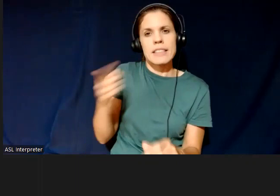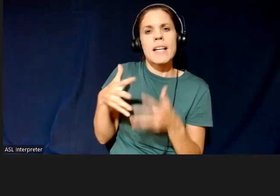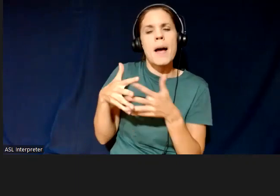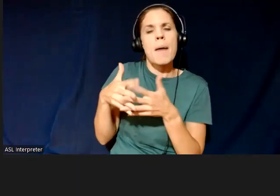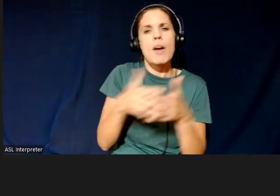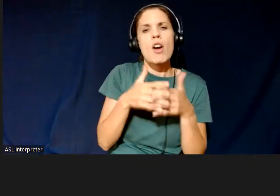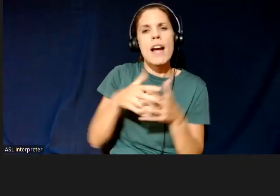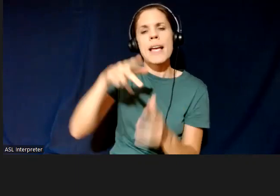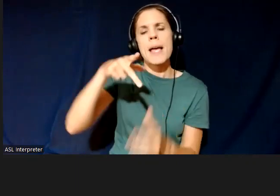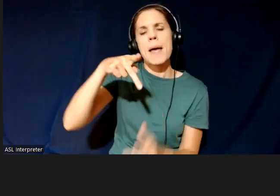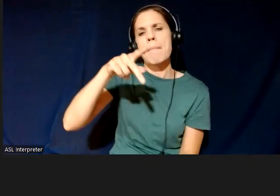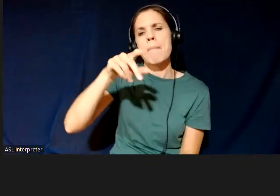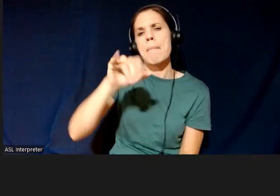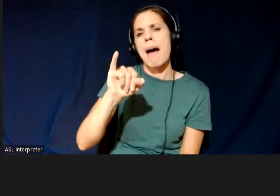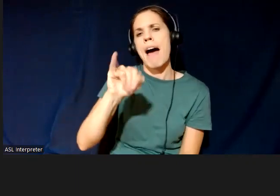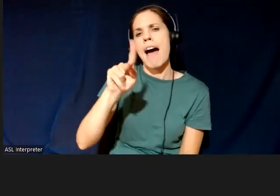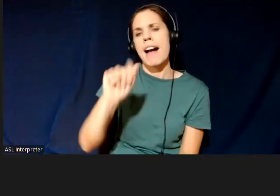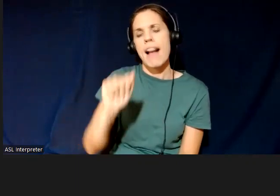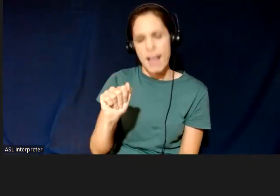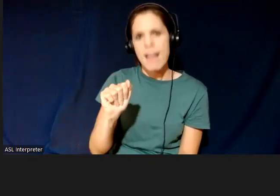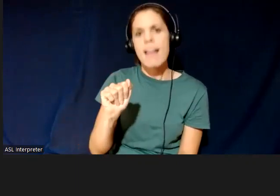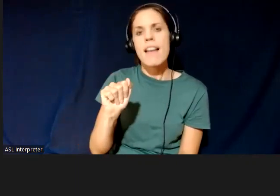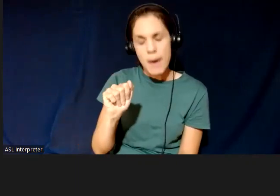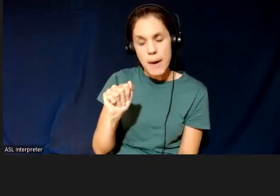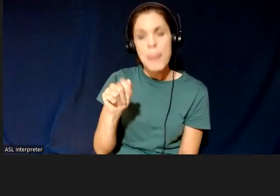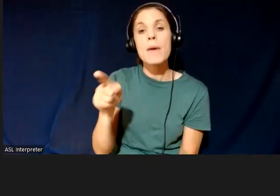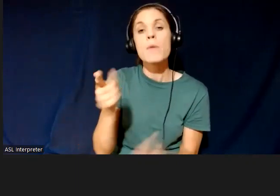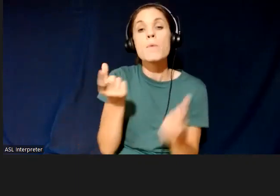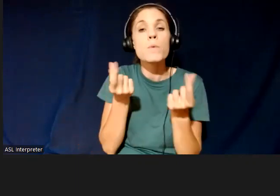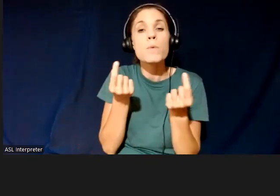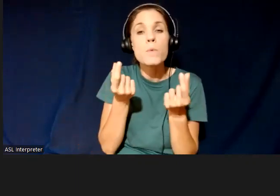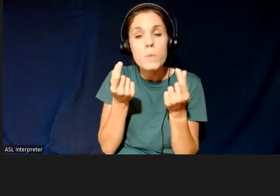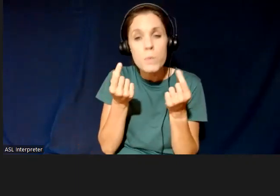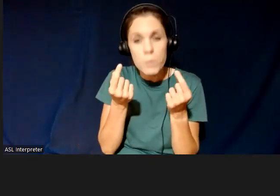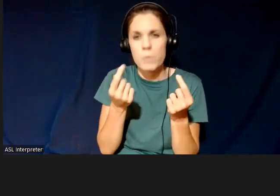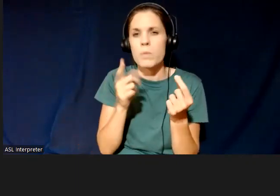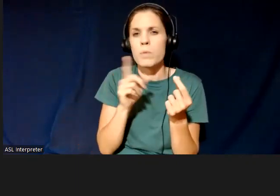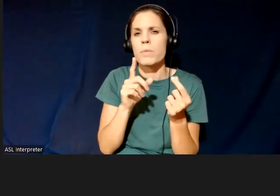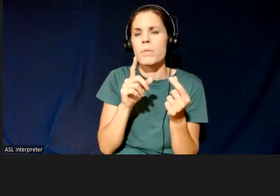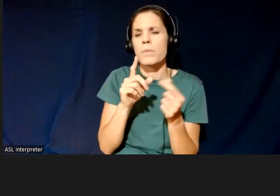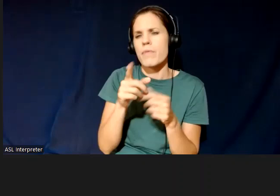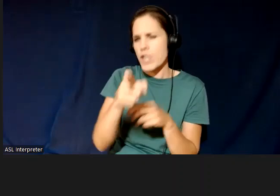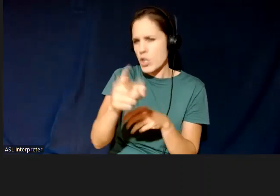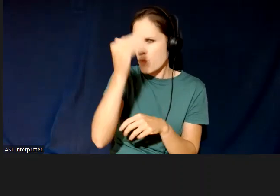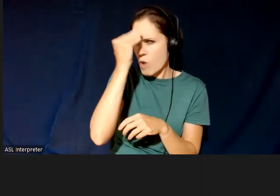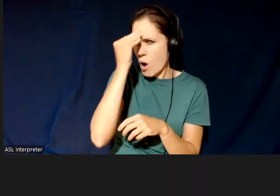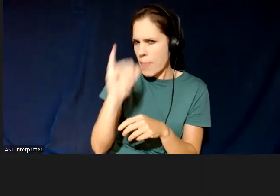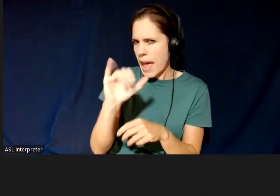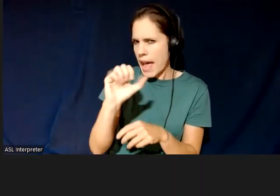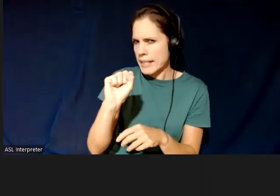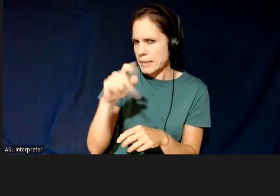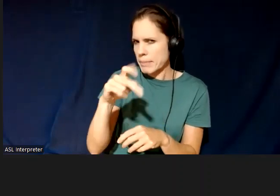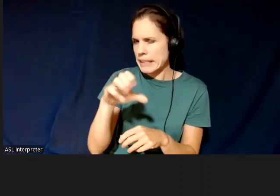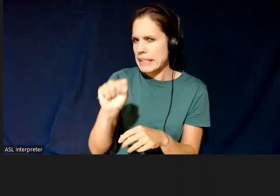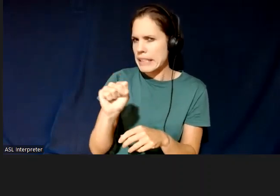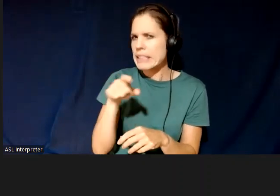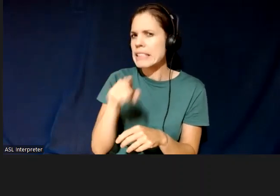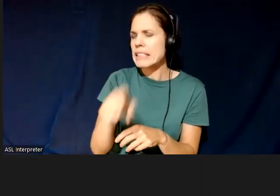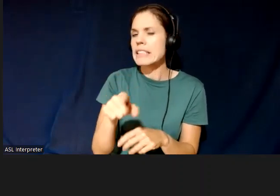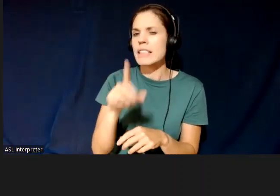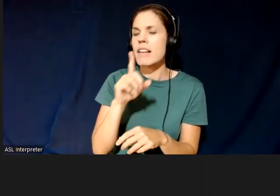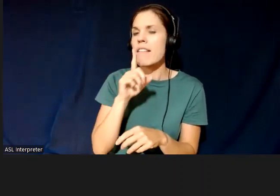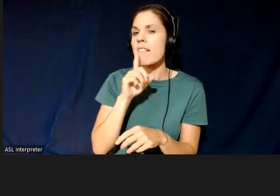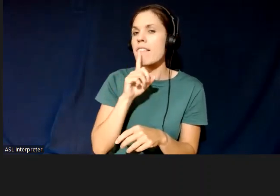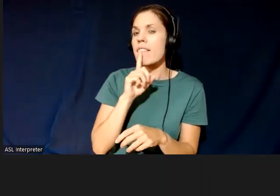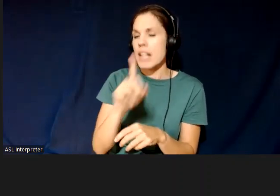pika. We did a comparison of a range-wide assessment. If you're familiar with the species, it is a very widespread species, but it